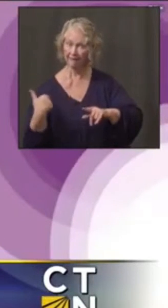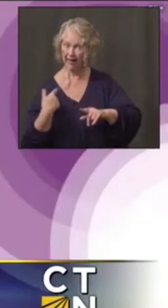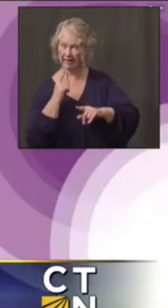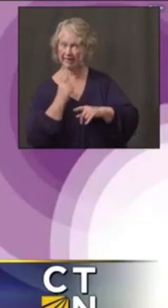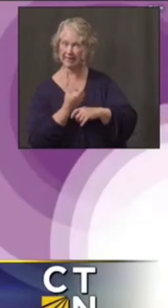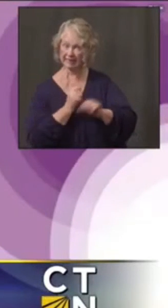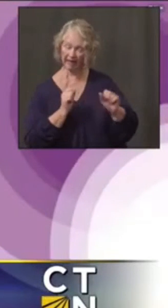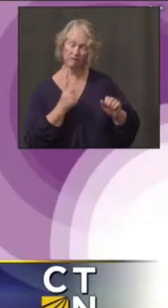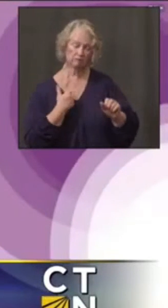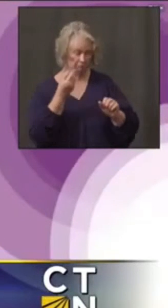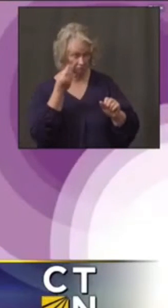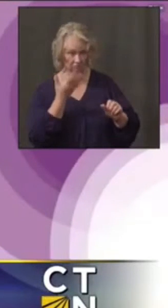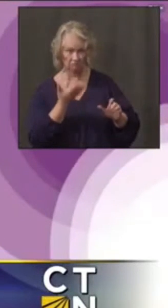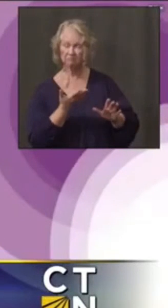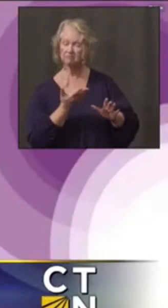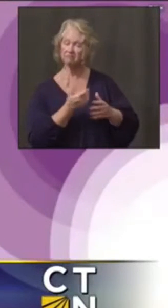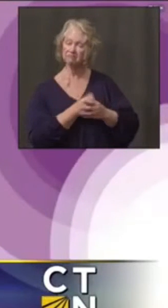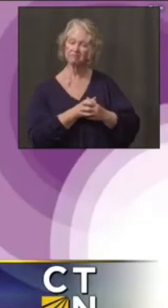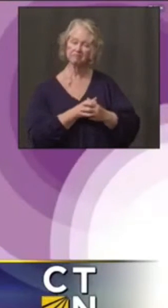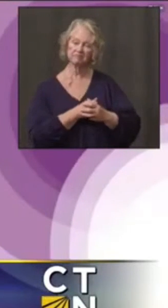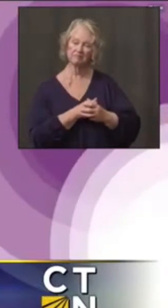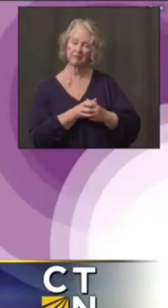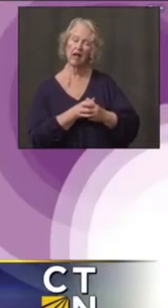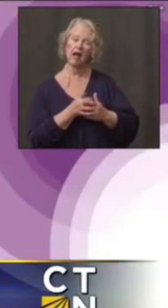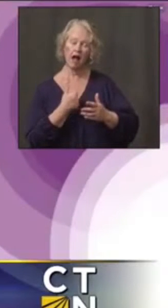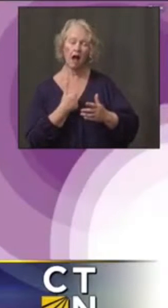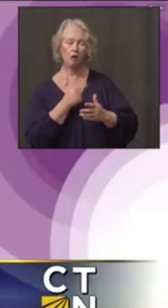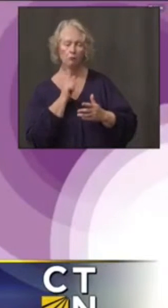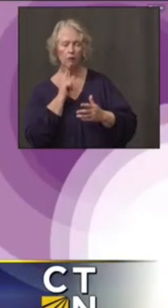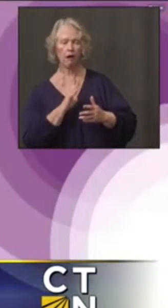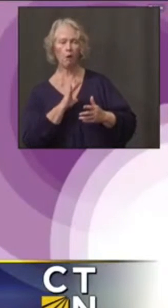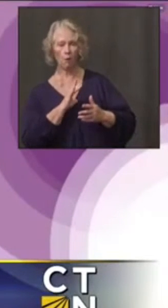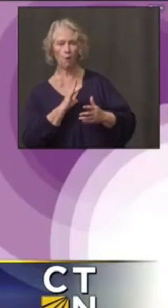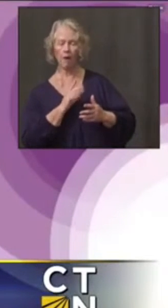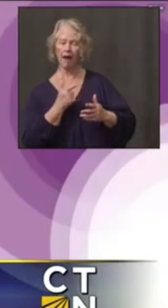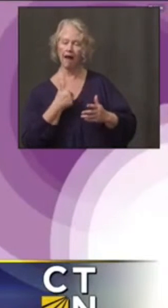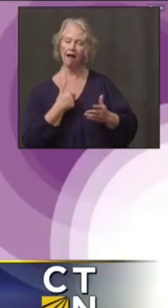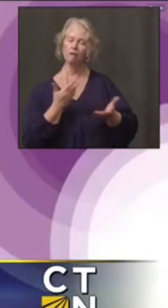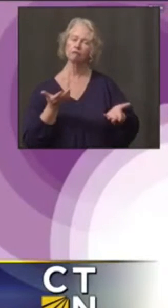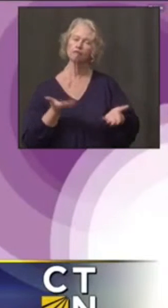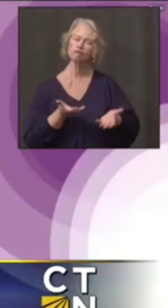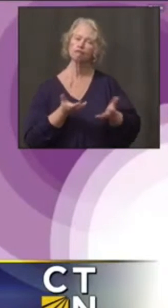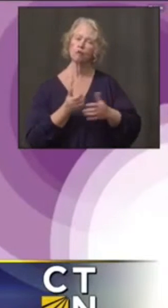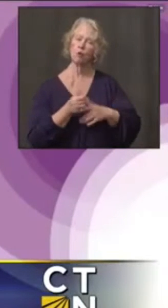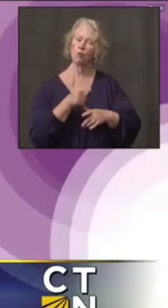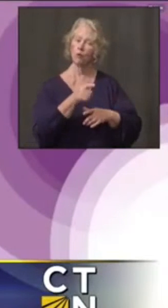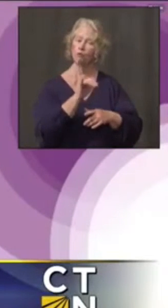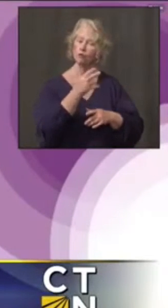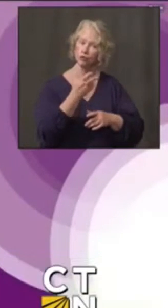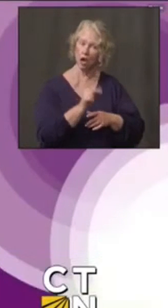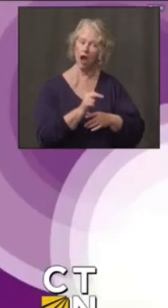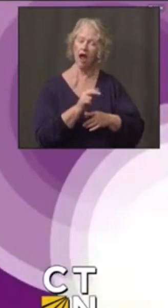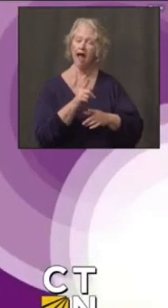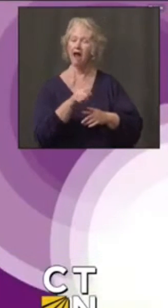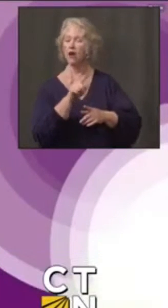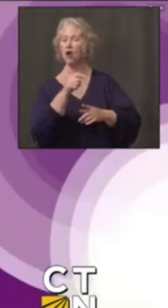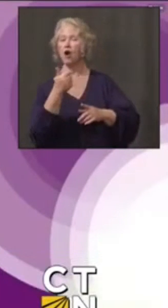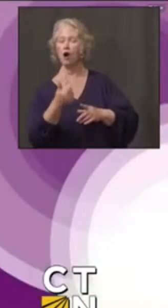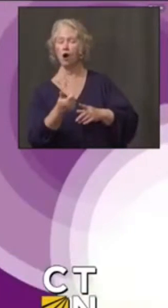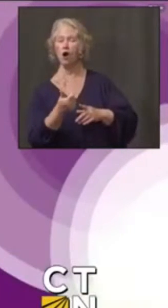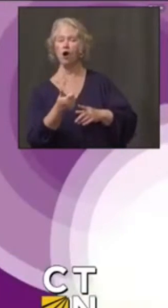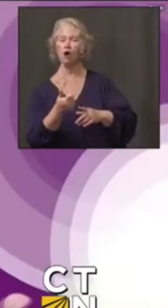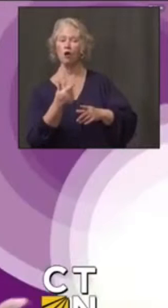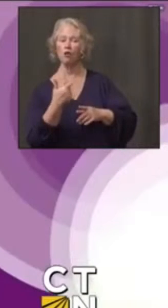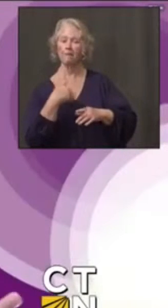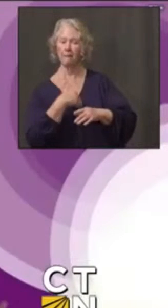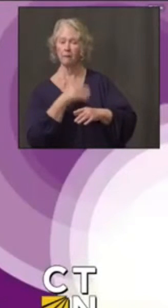tell you that, listening to John, I had the privilege of having a conversation with him and one of his teammates prior to this press conference. And I